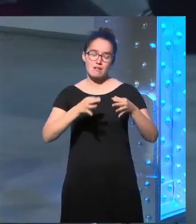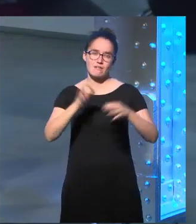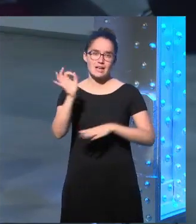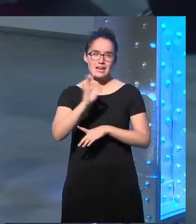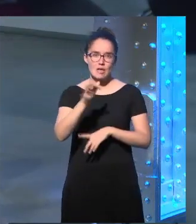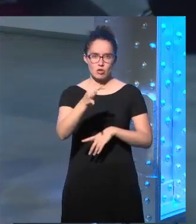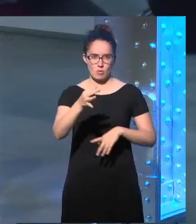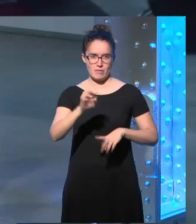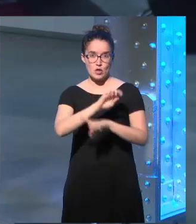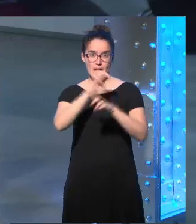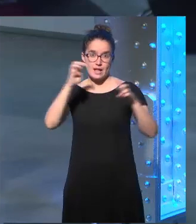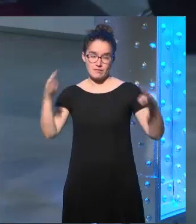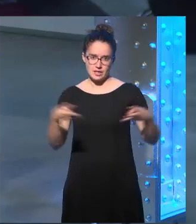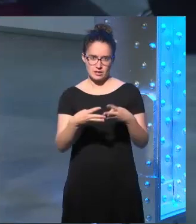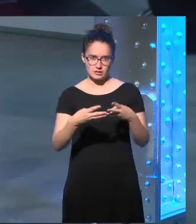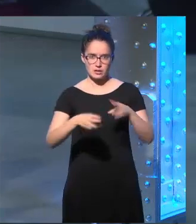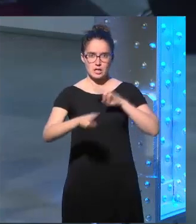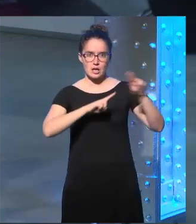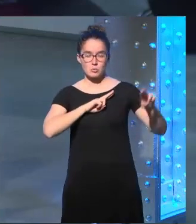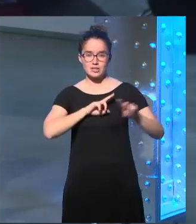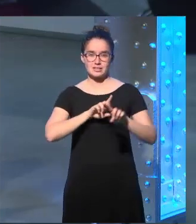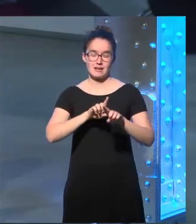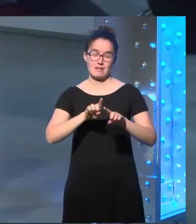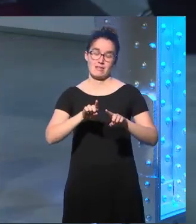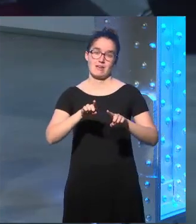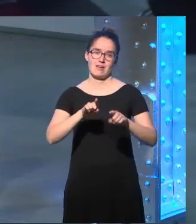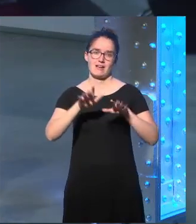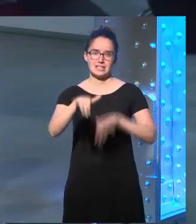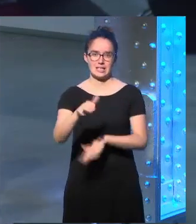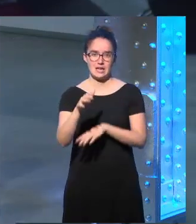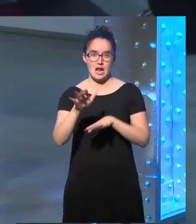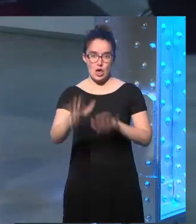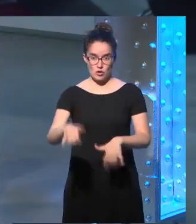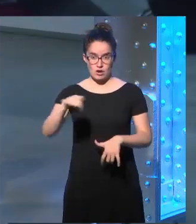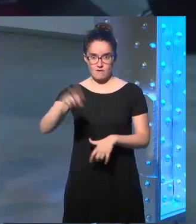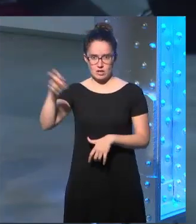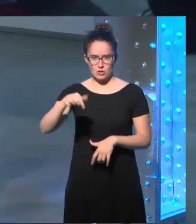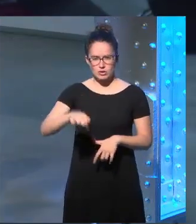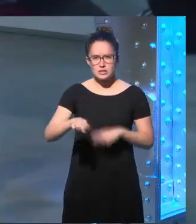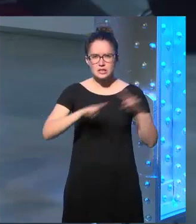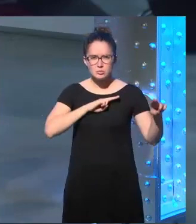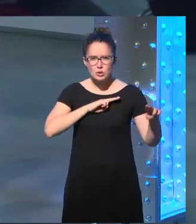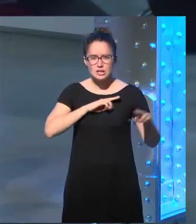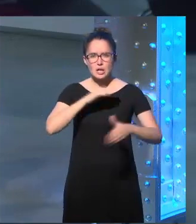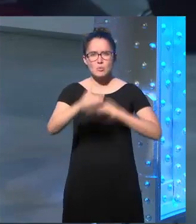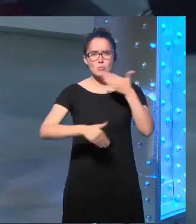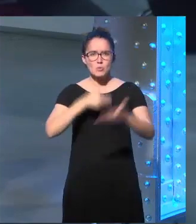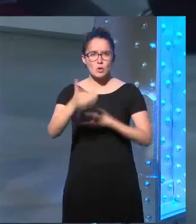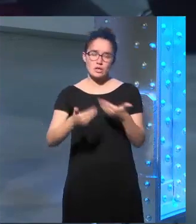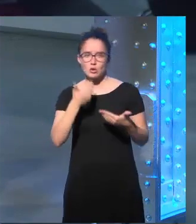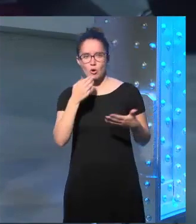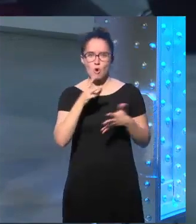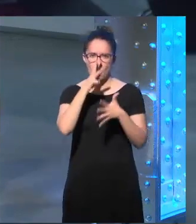is that we need a degree about Internet of Things in the vocational training,